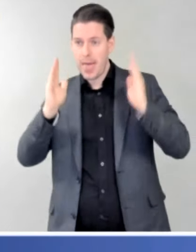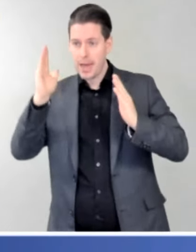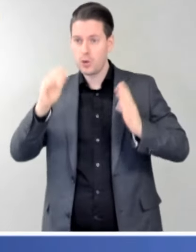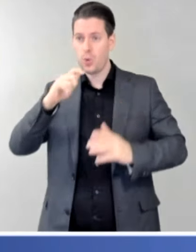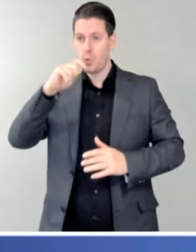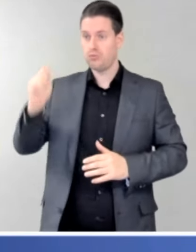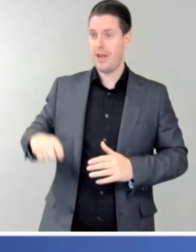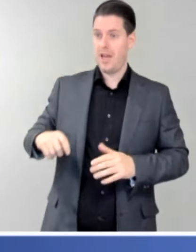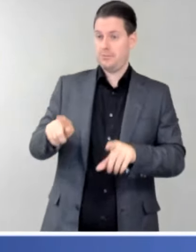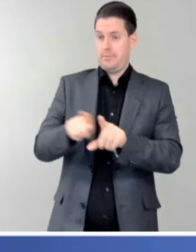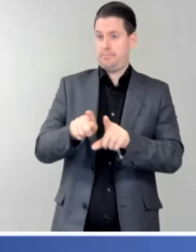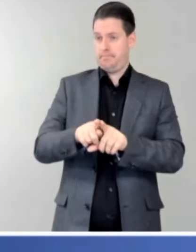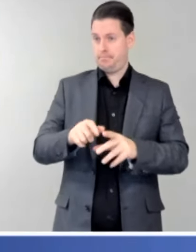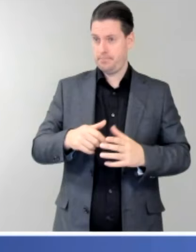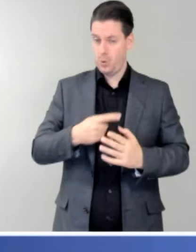And today,